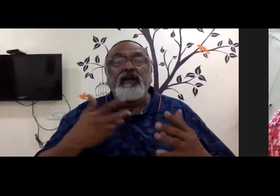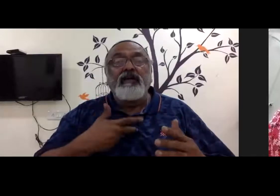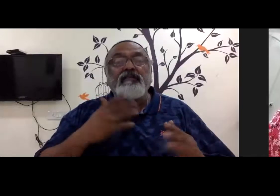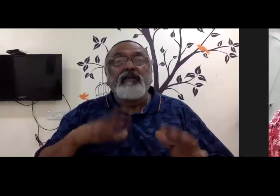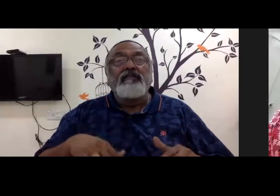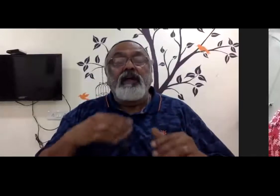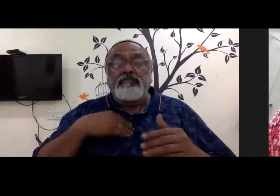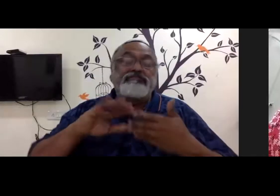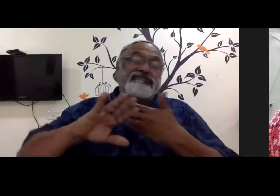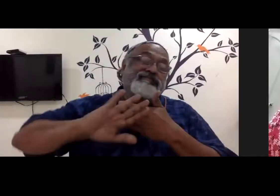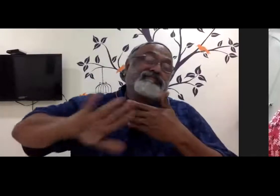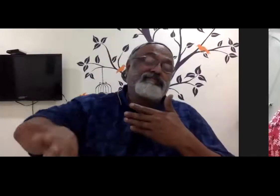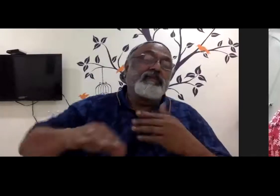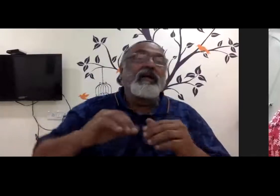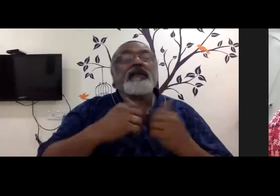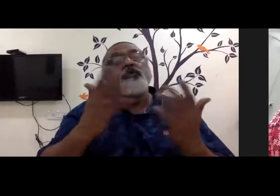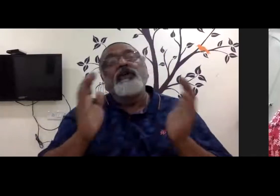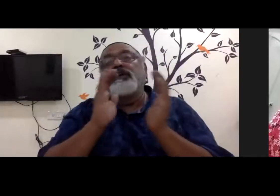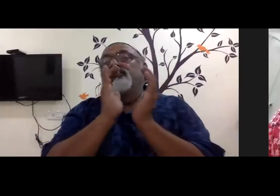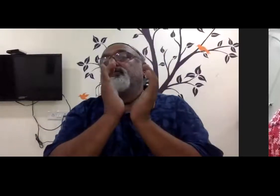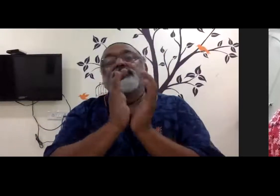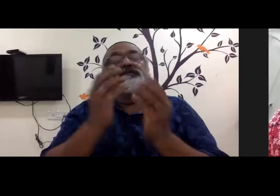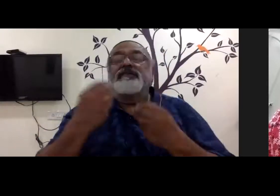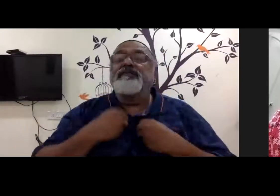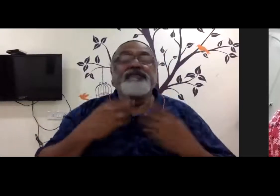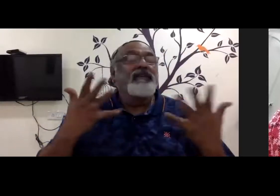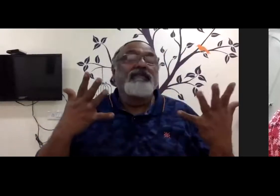been discriminated from taking an insurance policy.